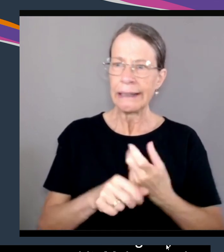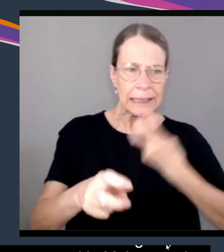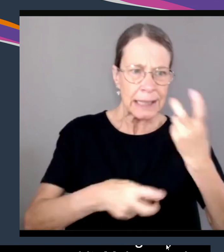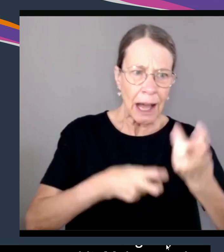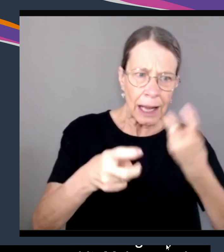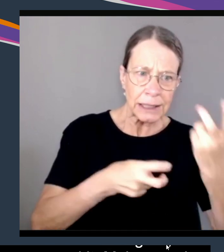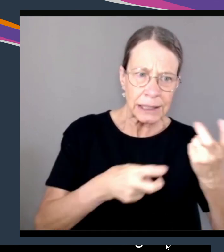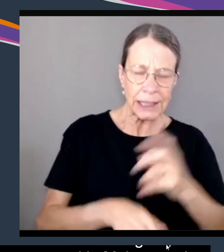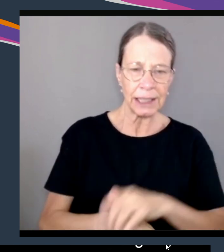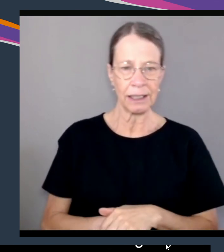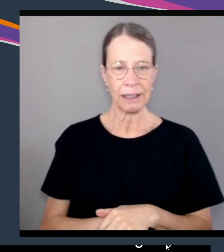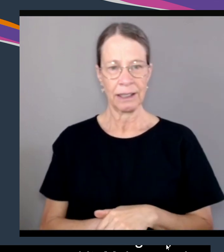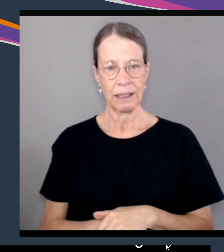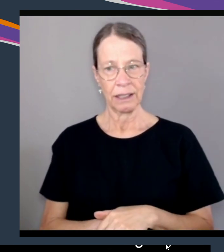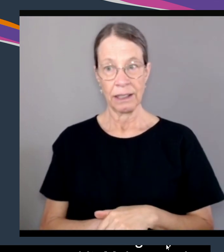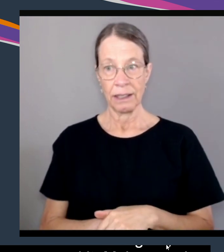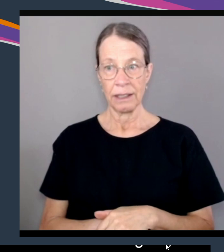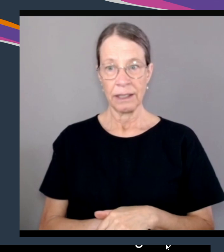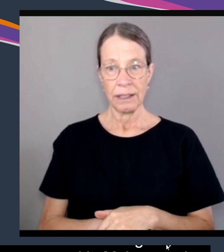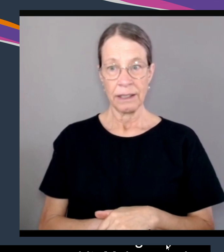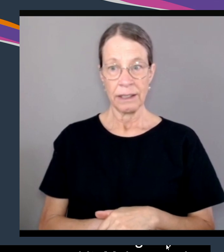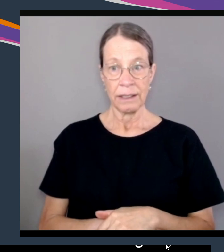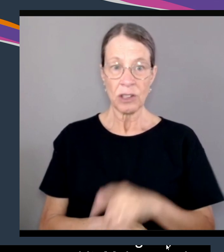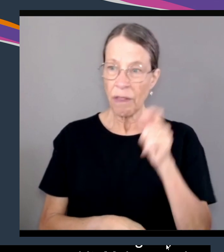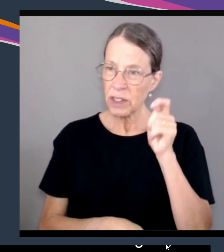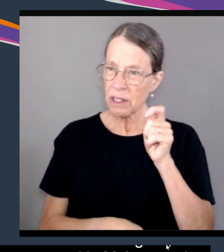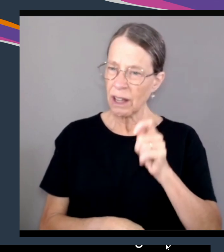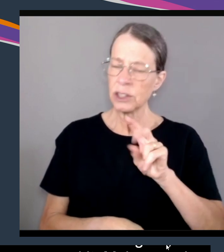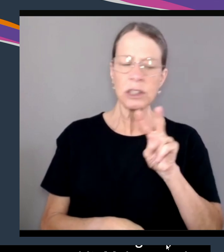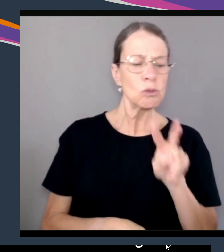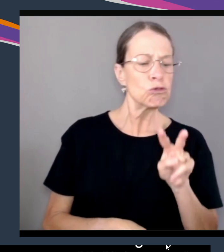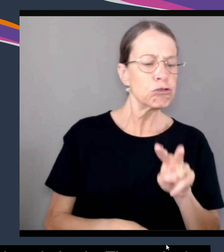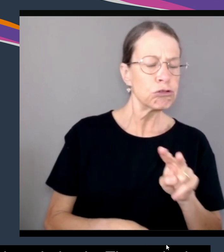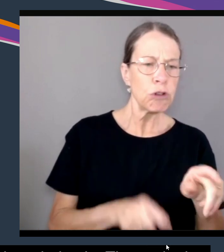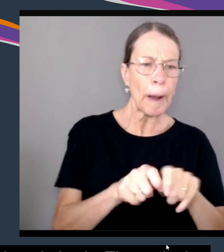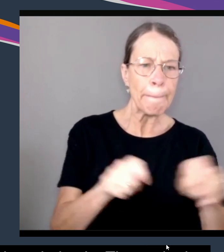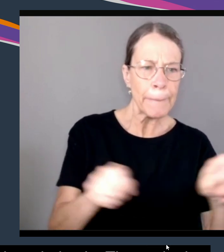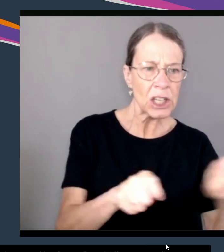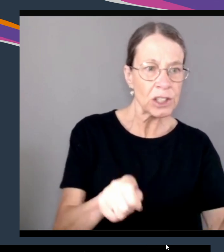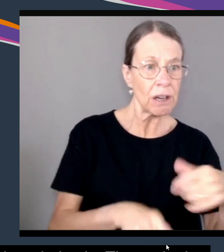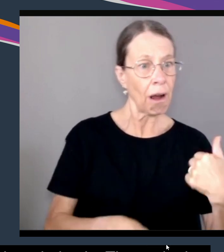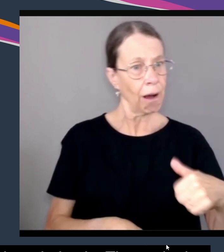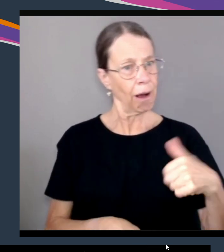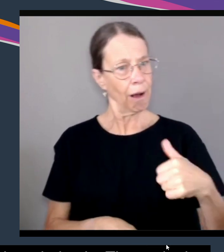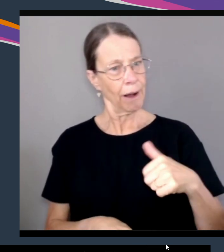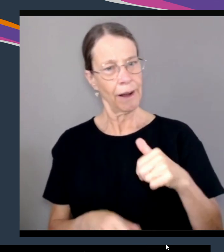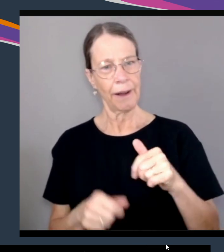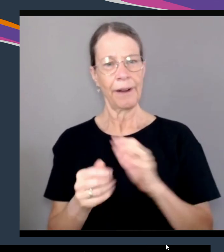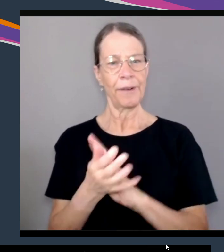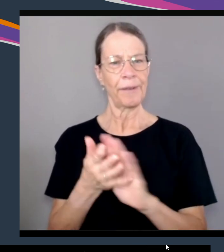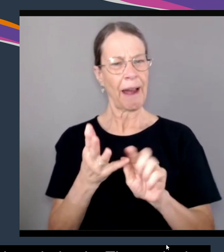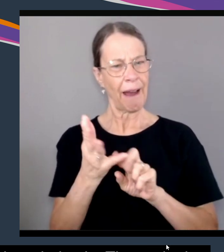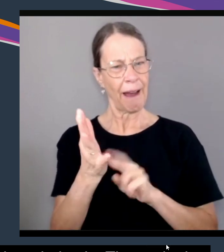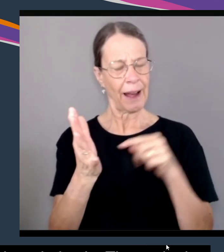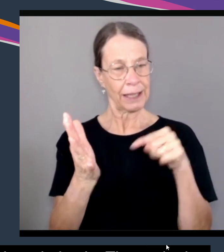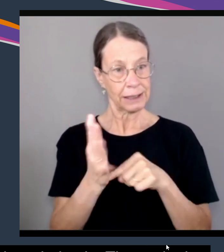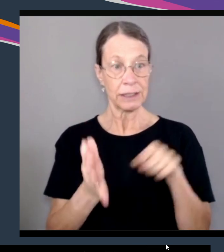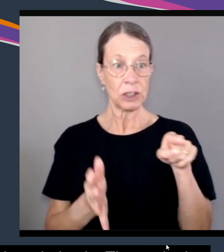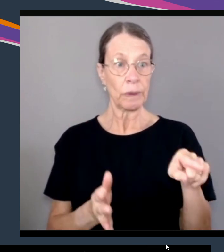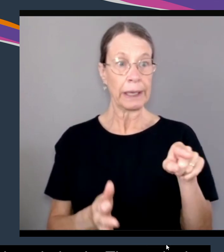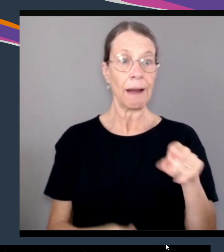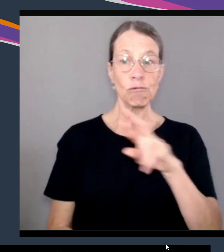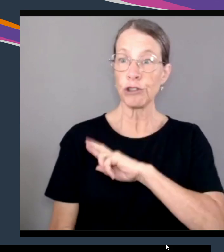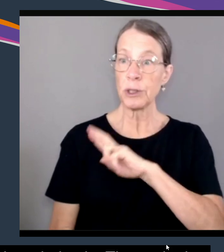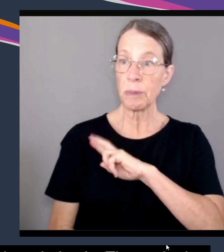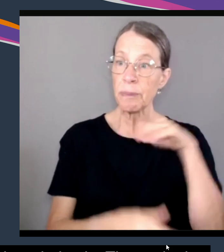measured and said they're actually on a hunt and having a role and responsibility in this community. And we saw